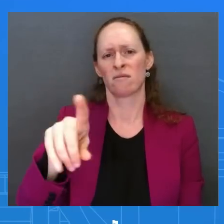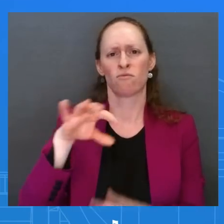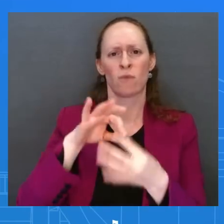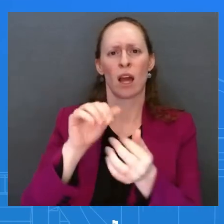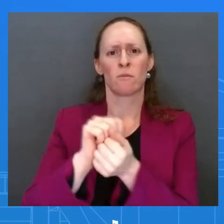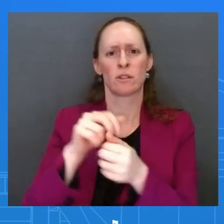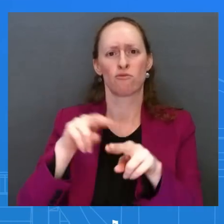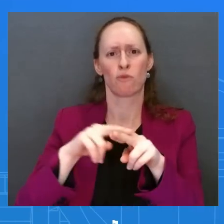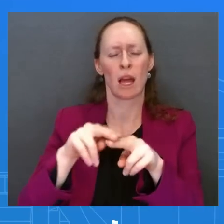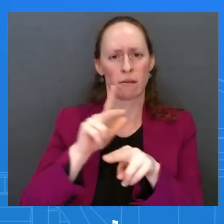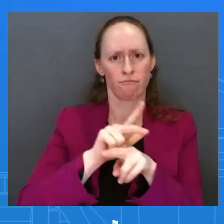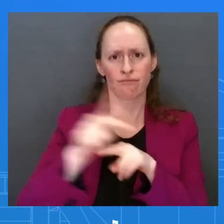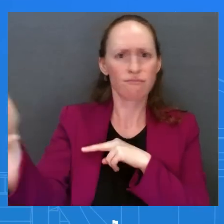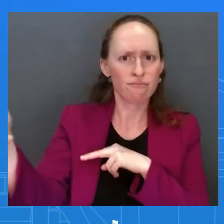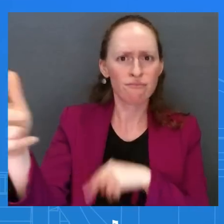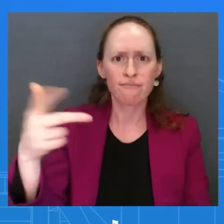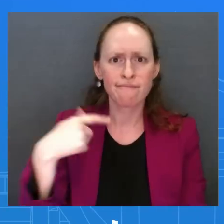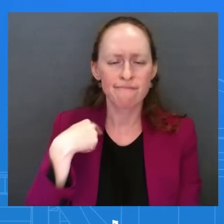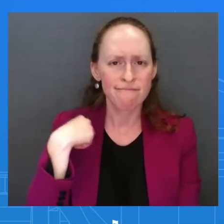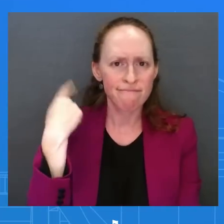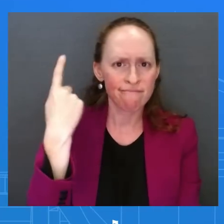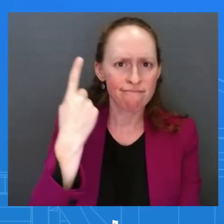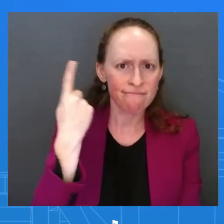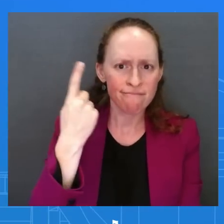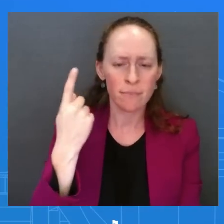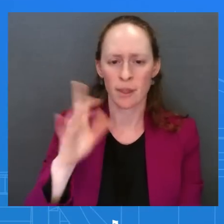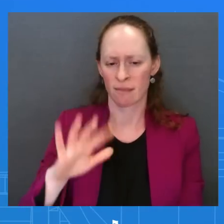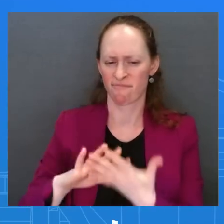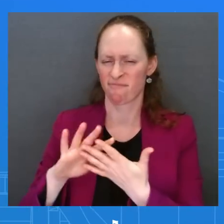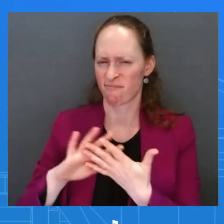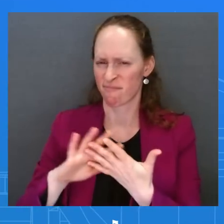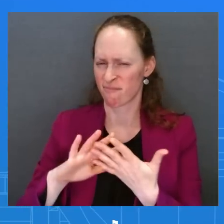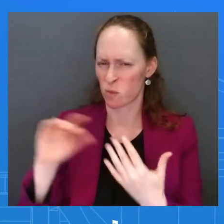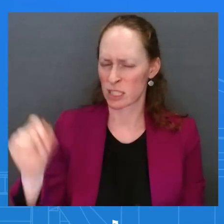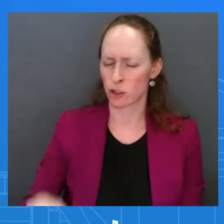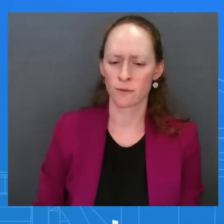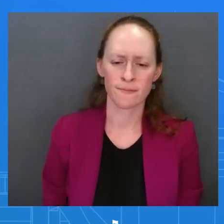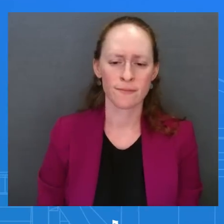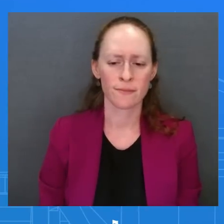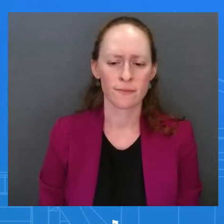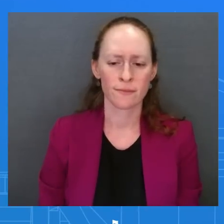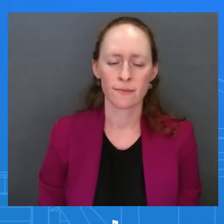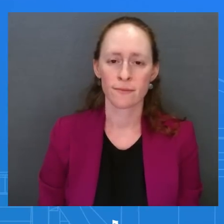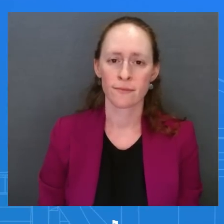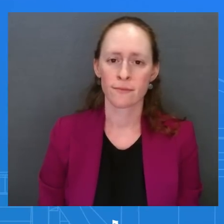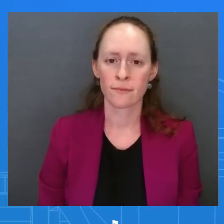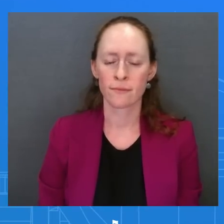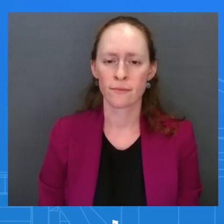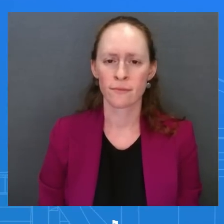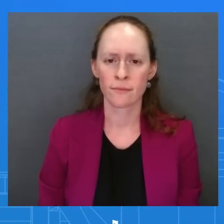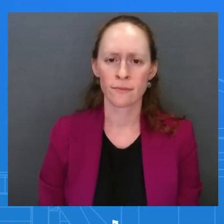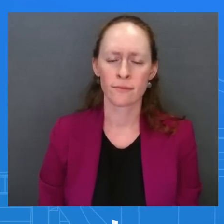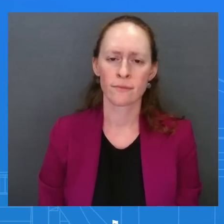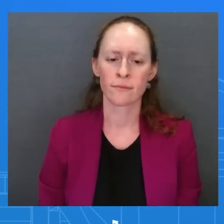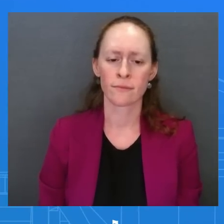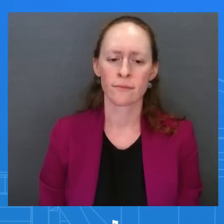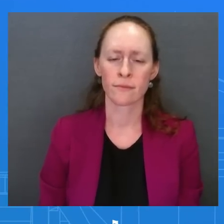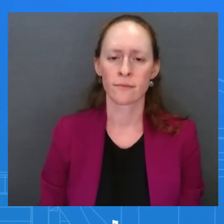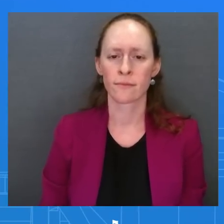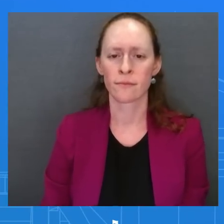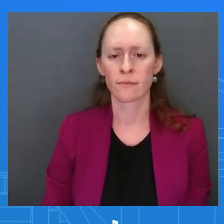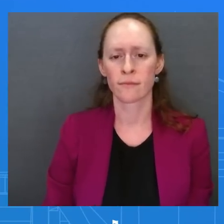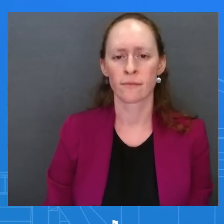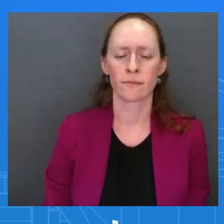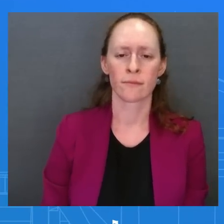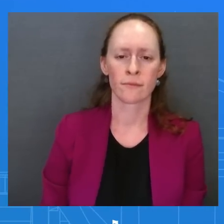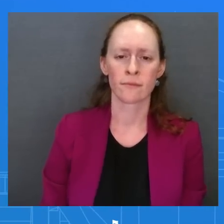Yellowstone? So just a couple of things on that. So obviously this is something that we are monitoring, the train derailment that occurred